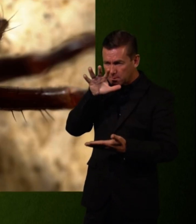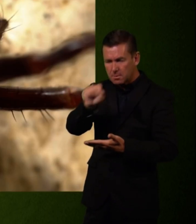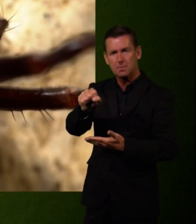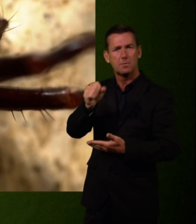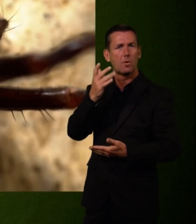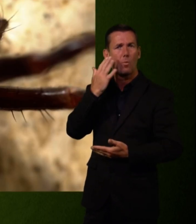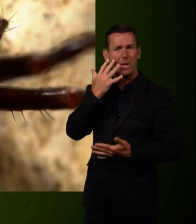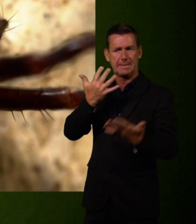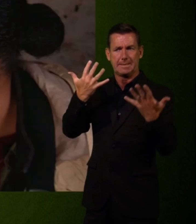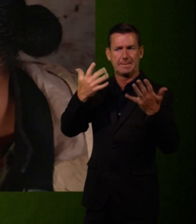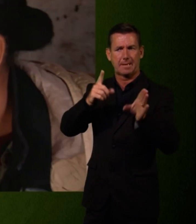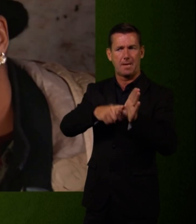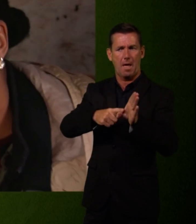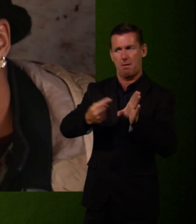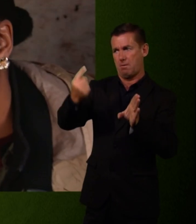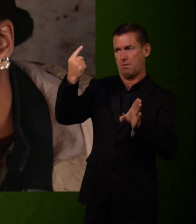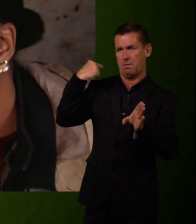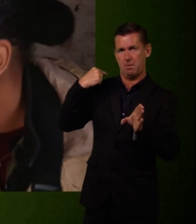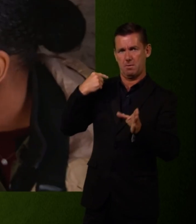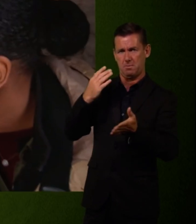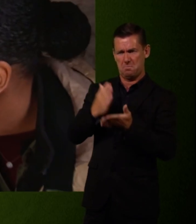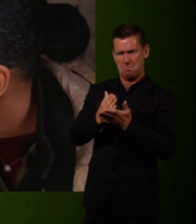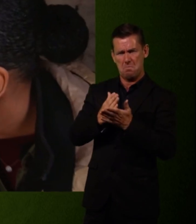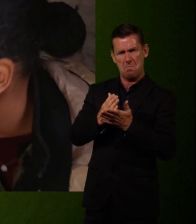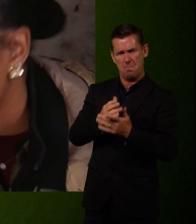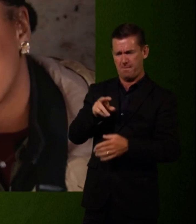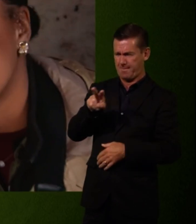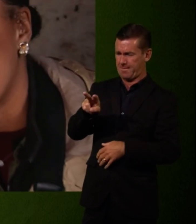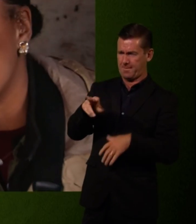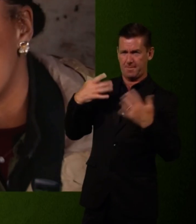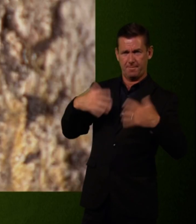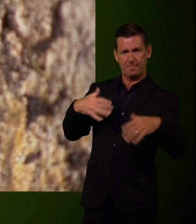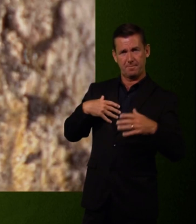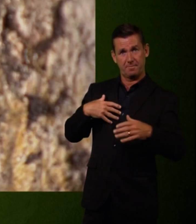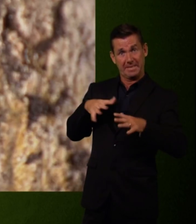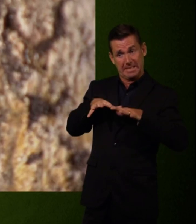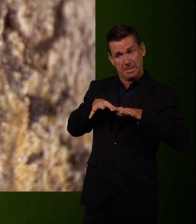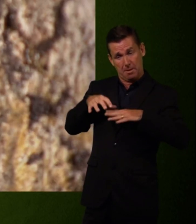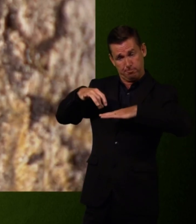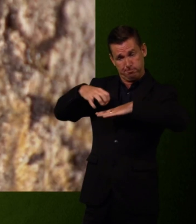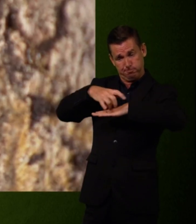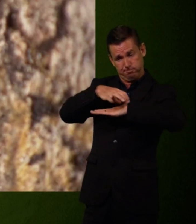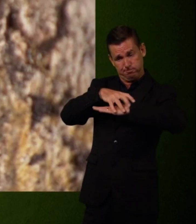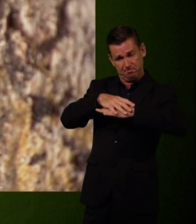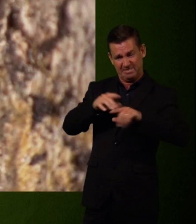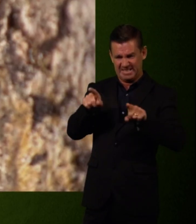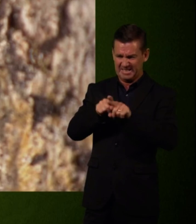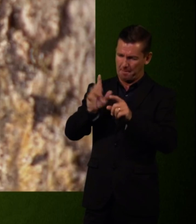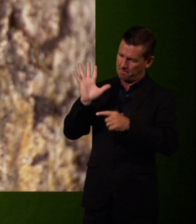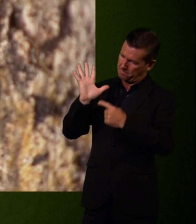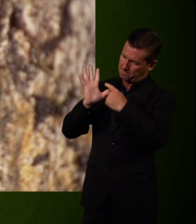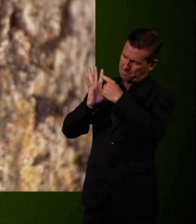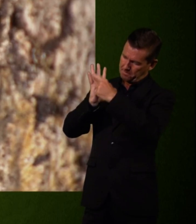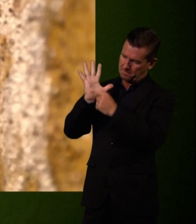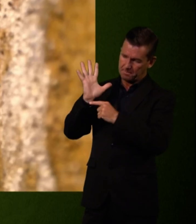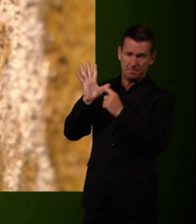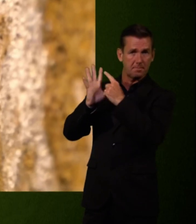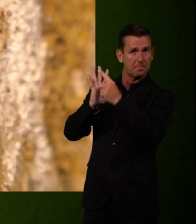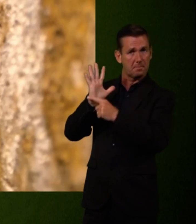by an entomologist, and they're pretty big. With its legs outstretched, it's about the size of the palm of my hand.